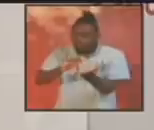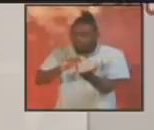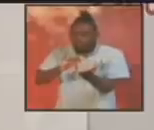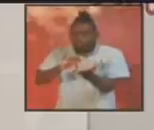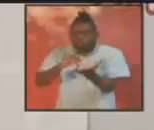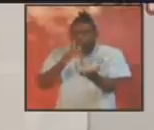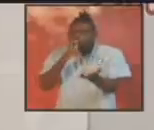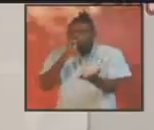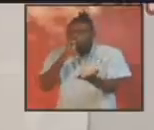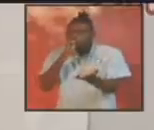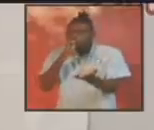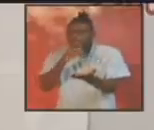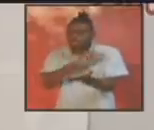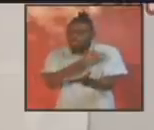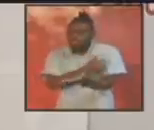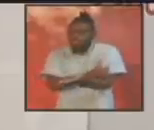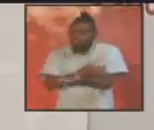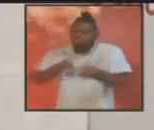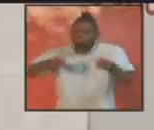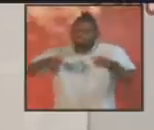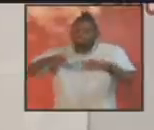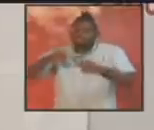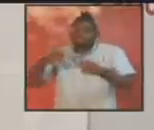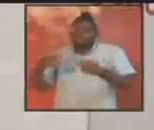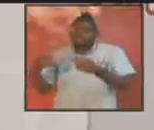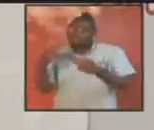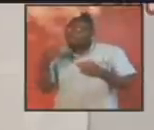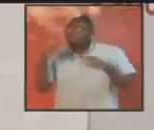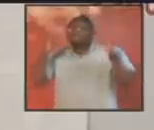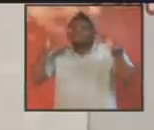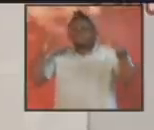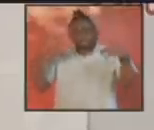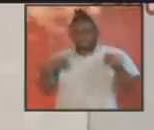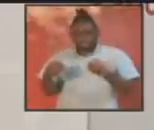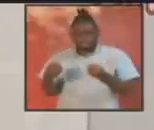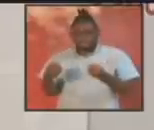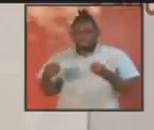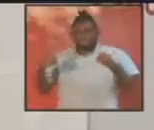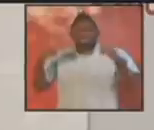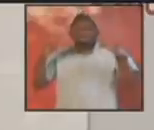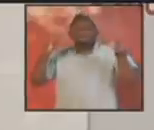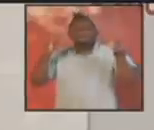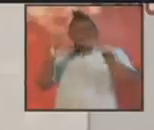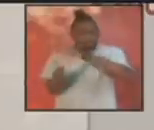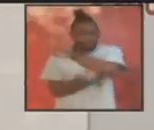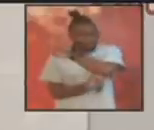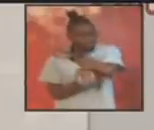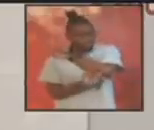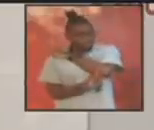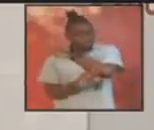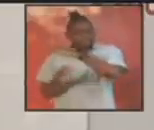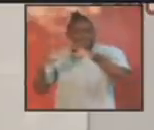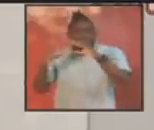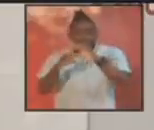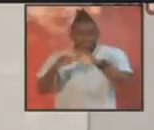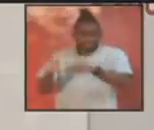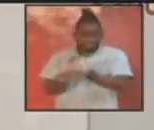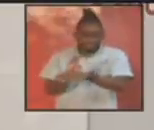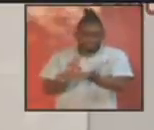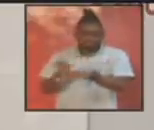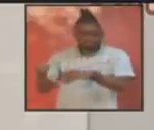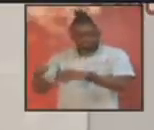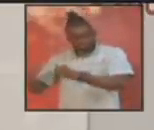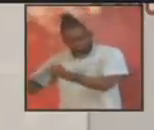of Health. The supporting role is currently being played by the Ministry of Foreign and CARICOM